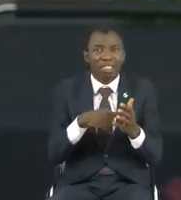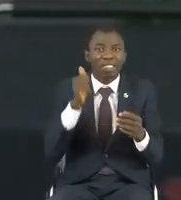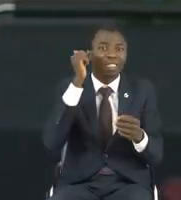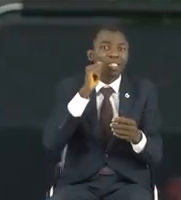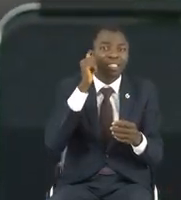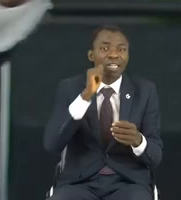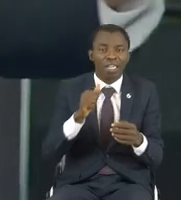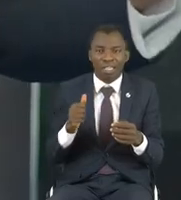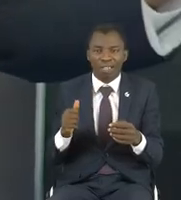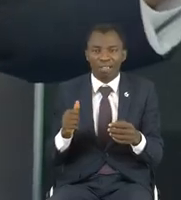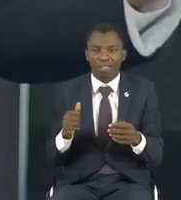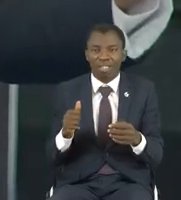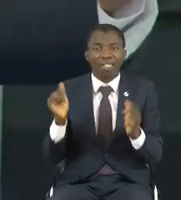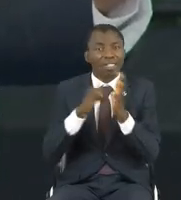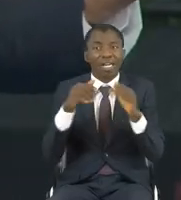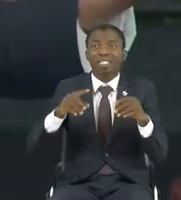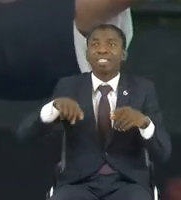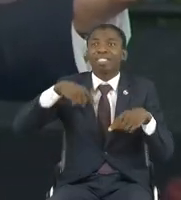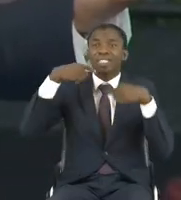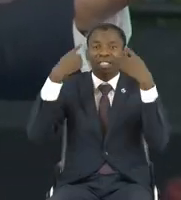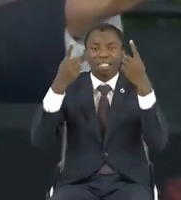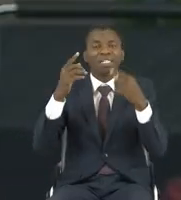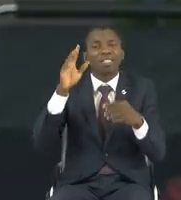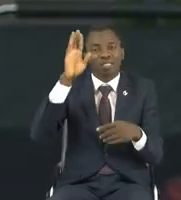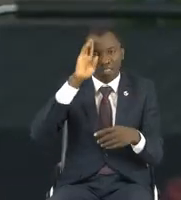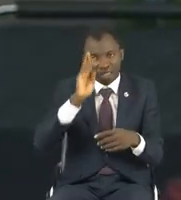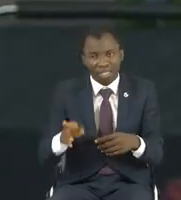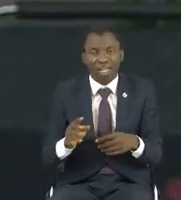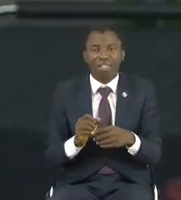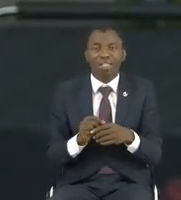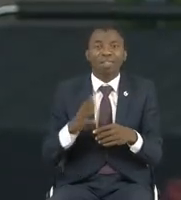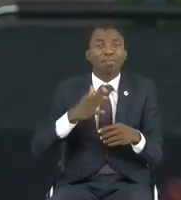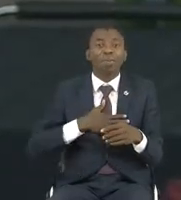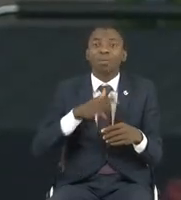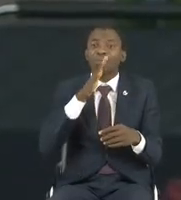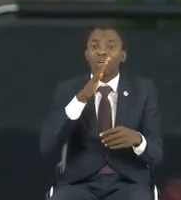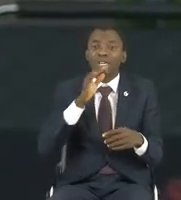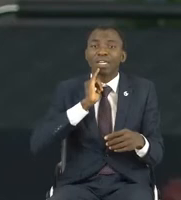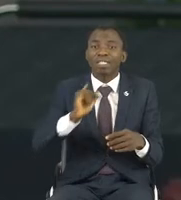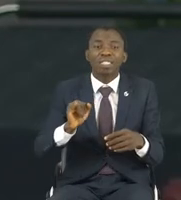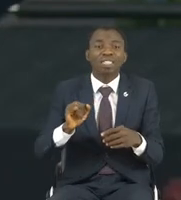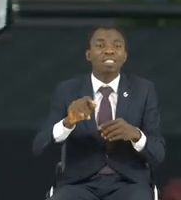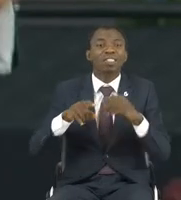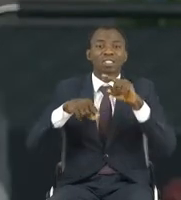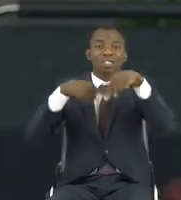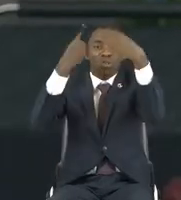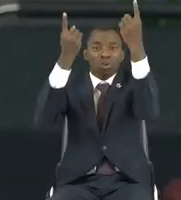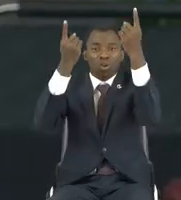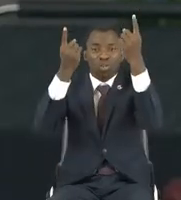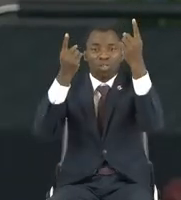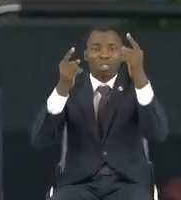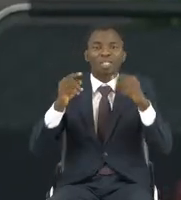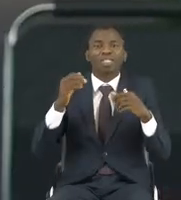girl that said, "Sir, my mother is gone, daddy